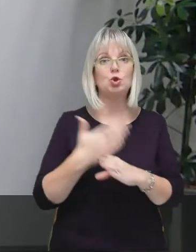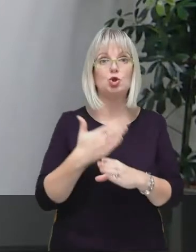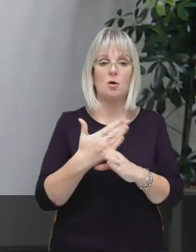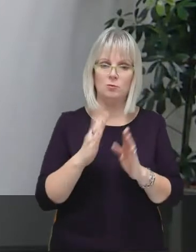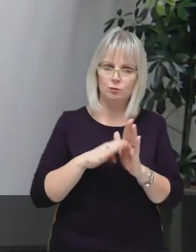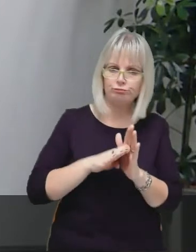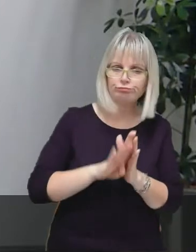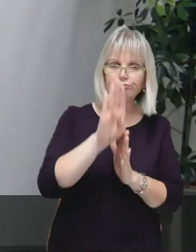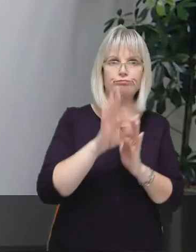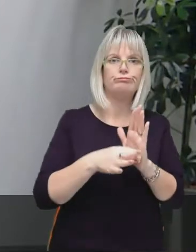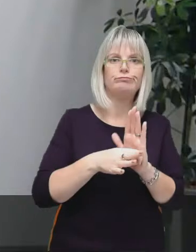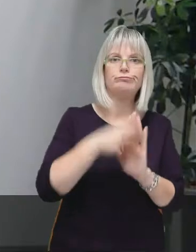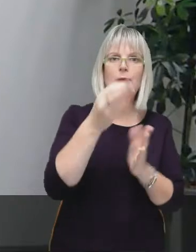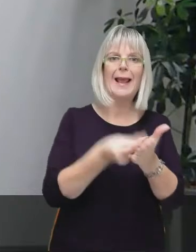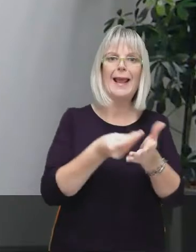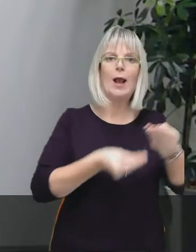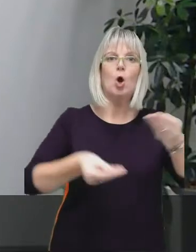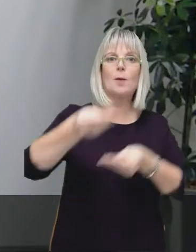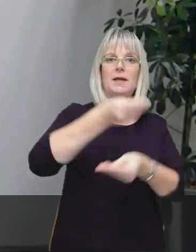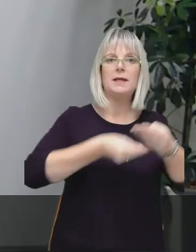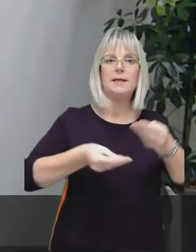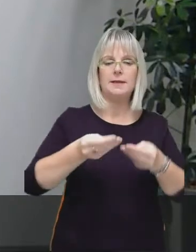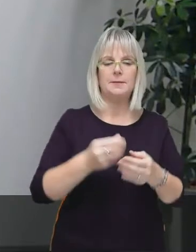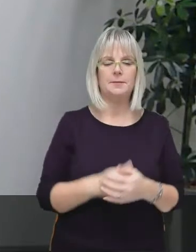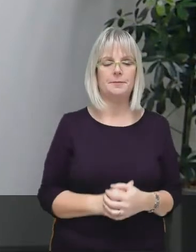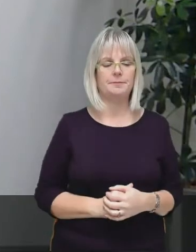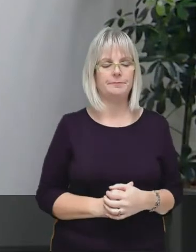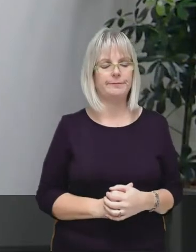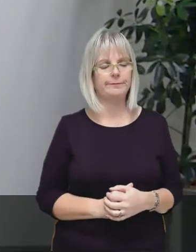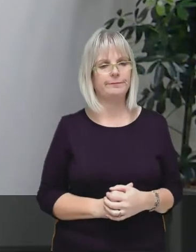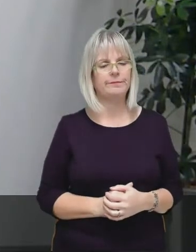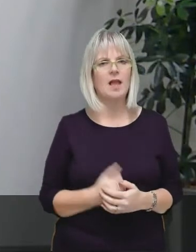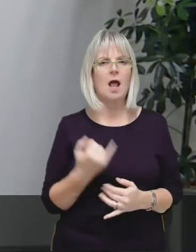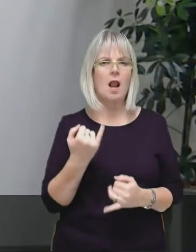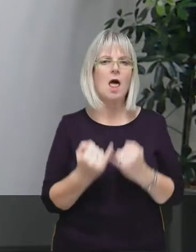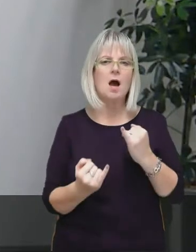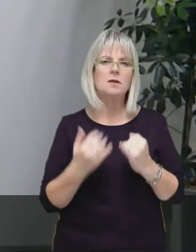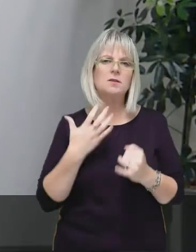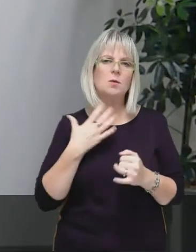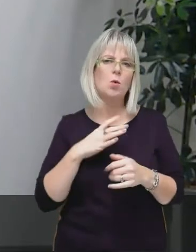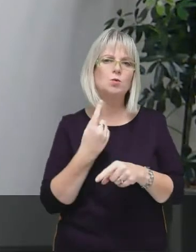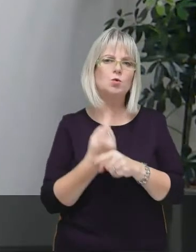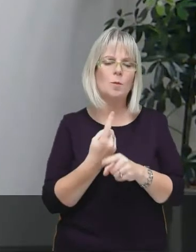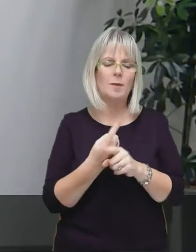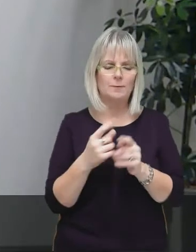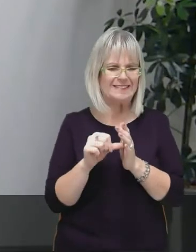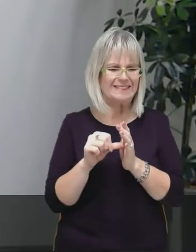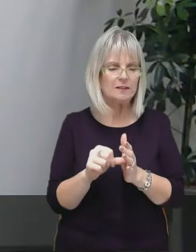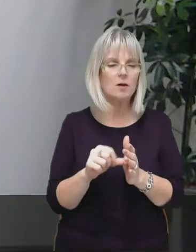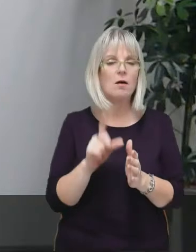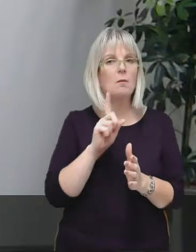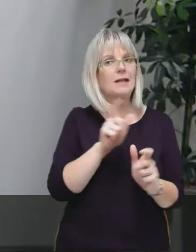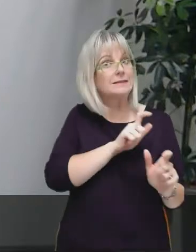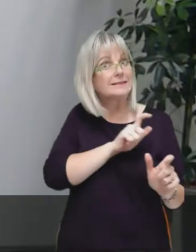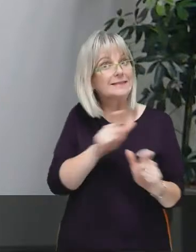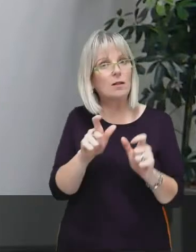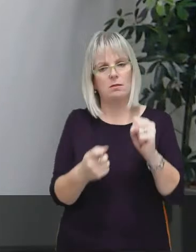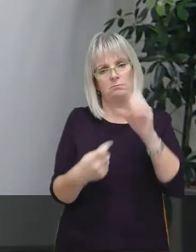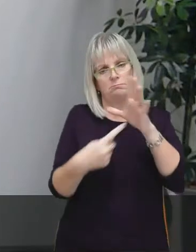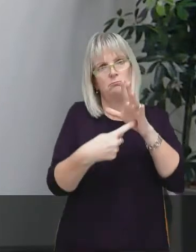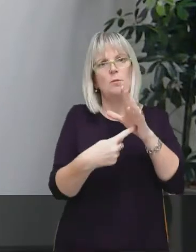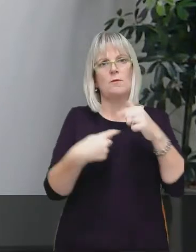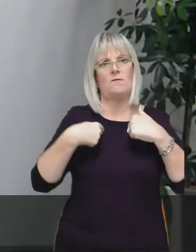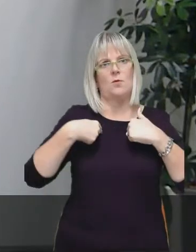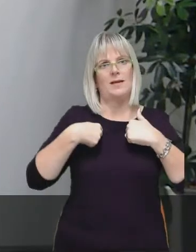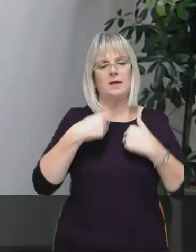Lastly, I want to touch on a difficult issue that's still very much a top priority for me as mayor,